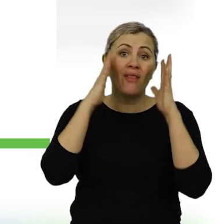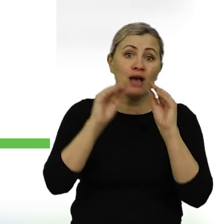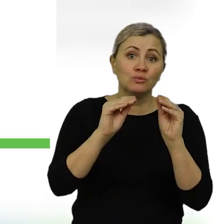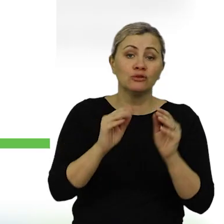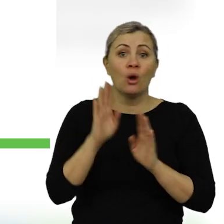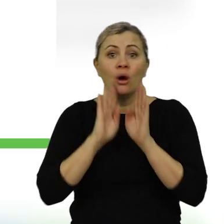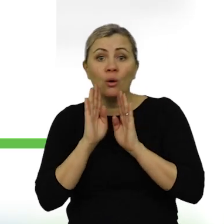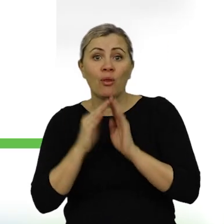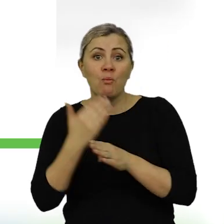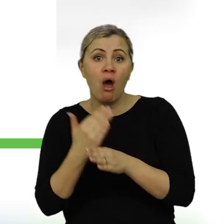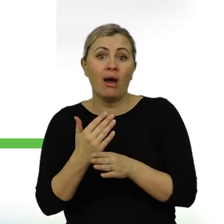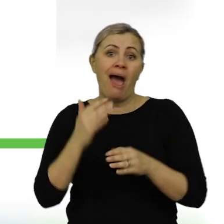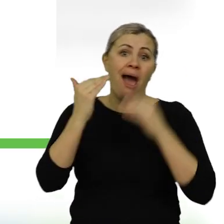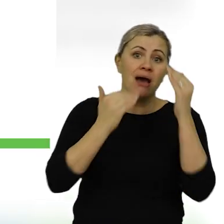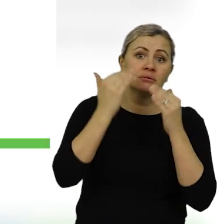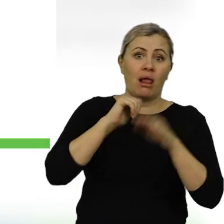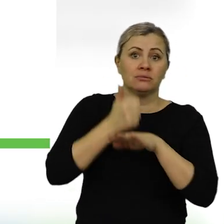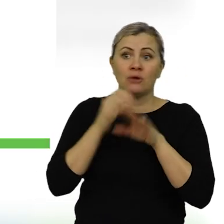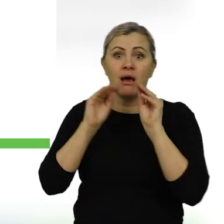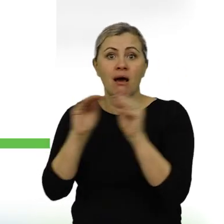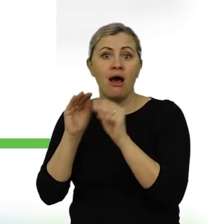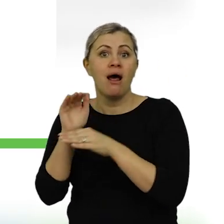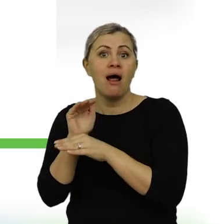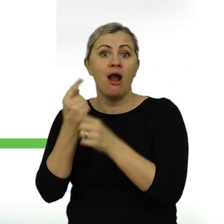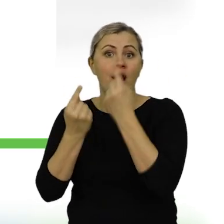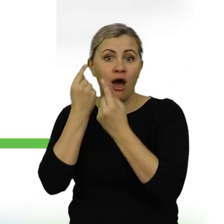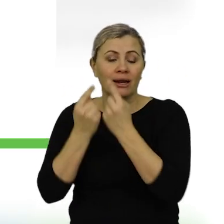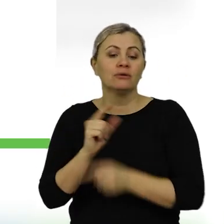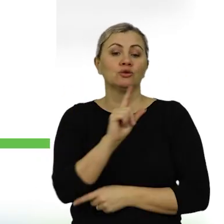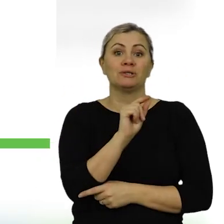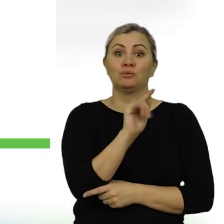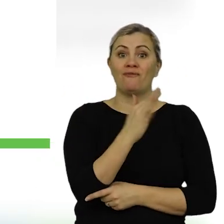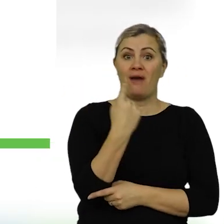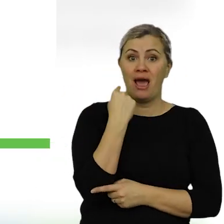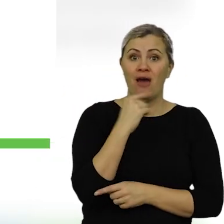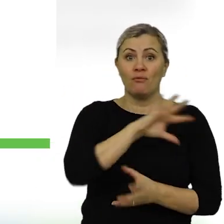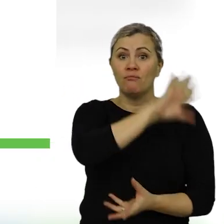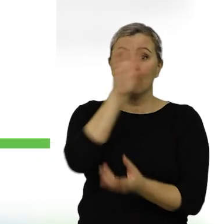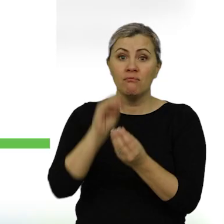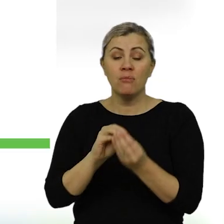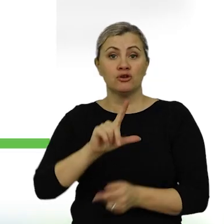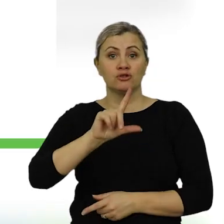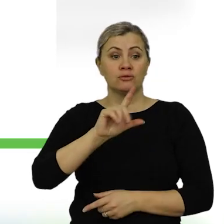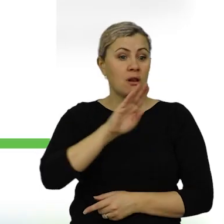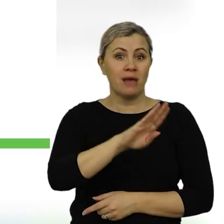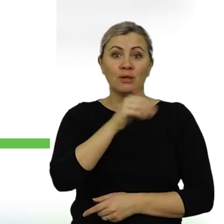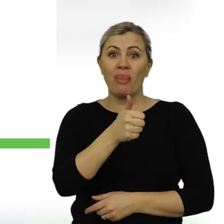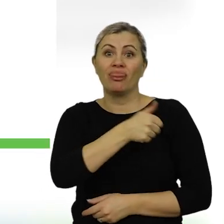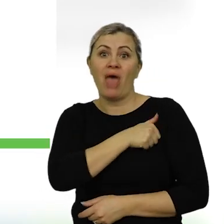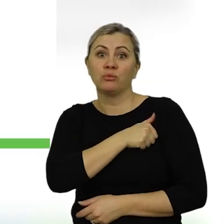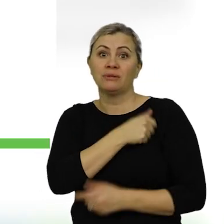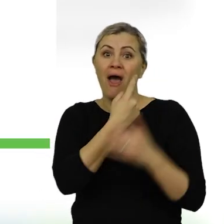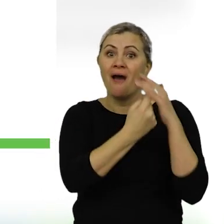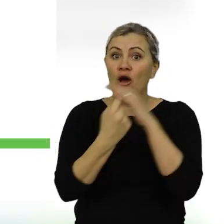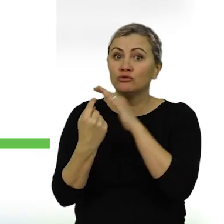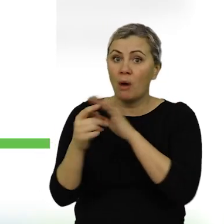education, youth work, and adult work-based learning. In 2025, this totaled more than 91,000